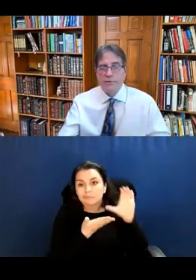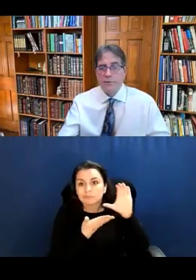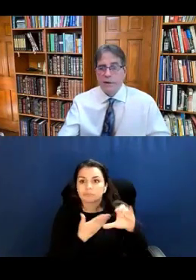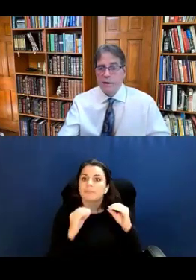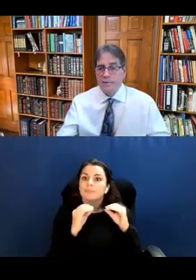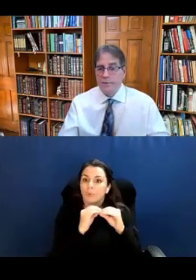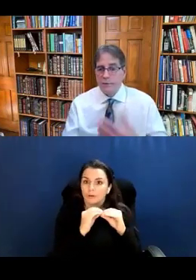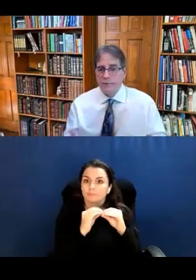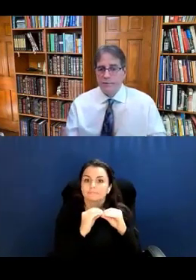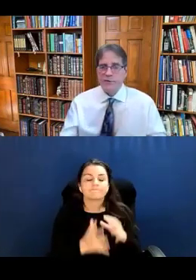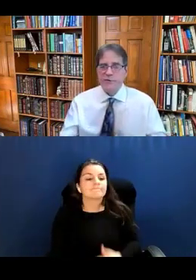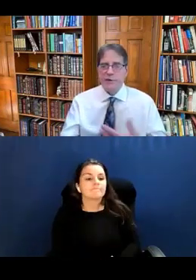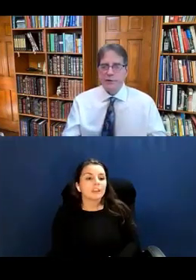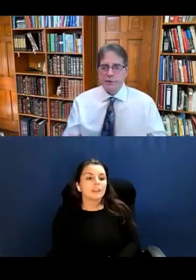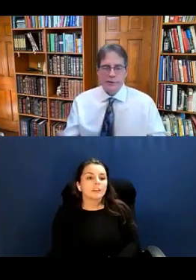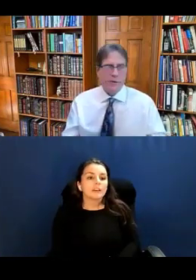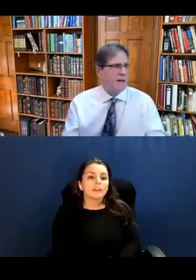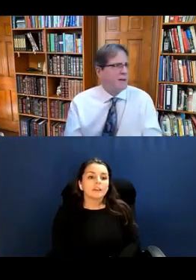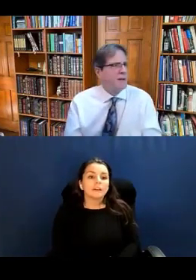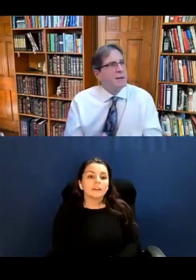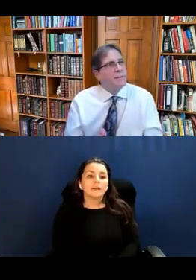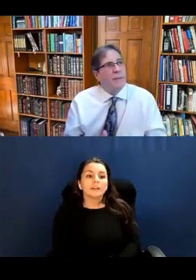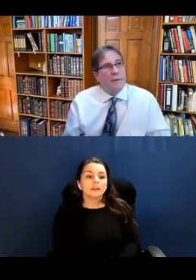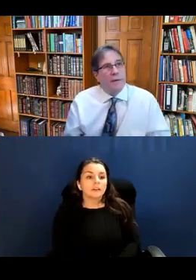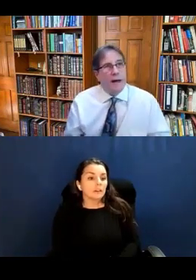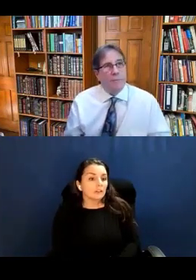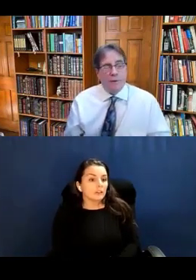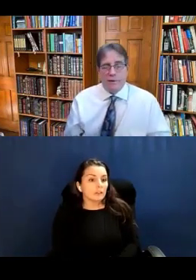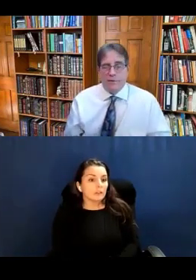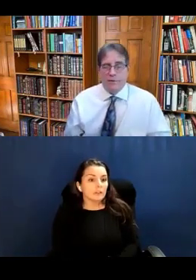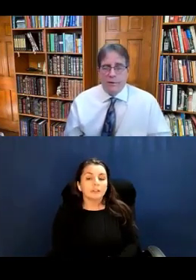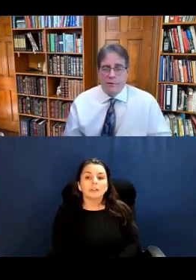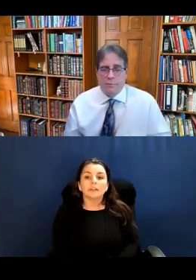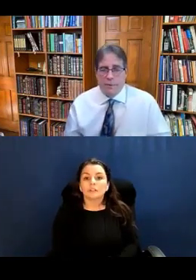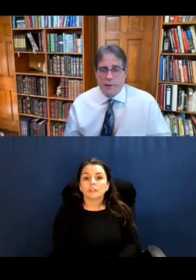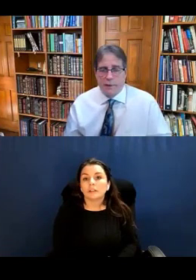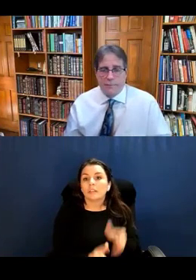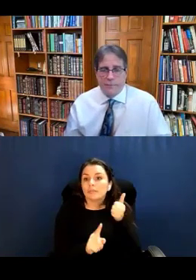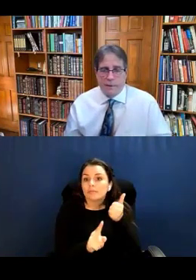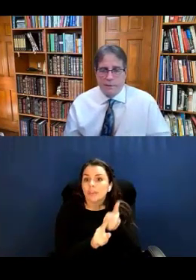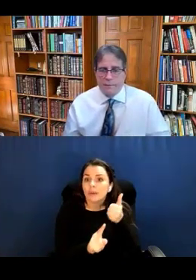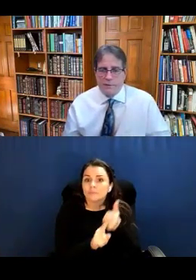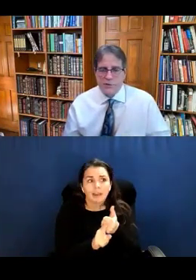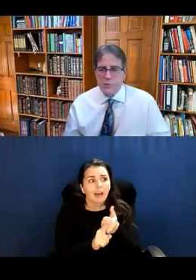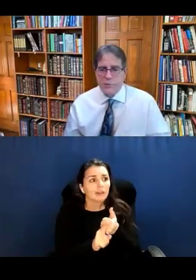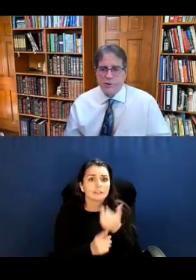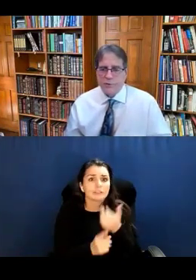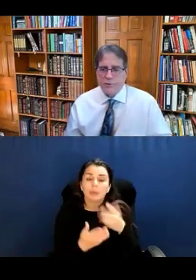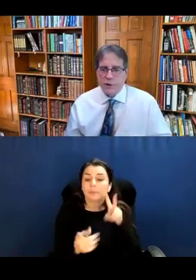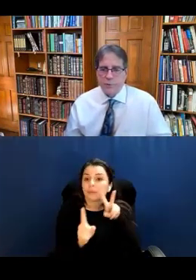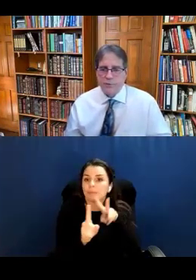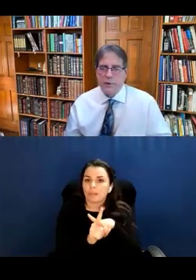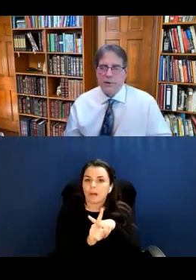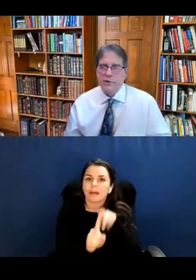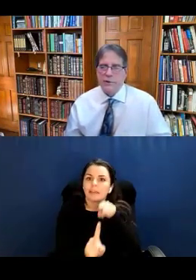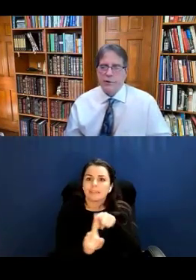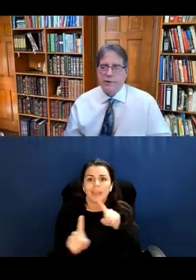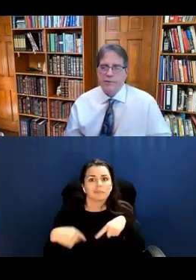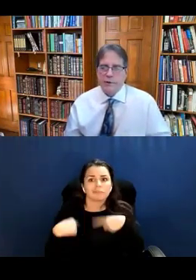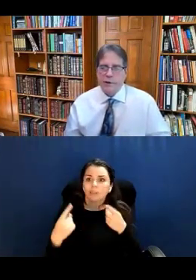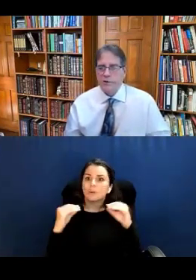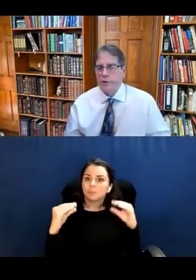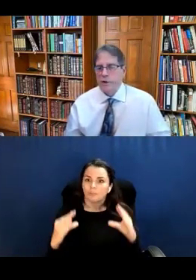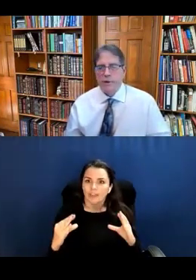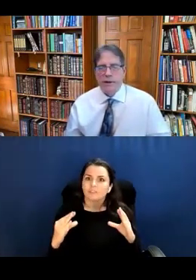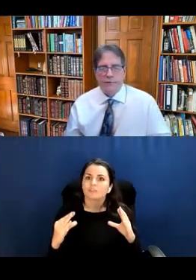So if it's a senior applicant, somebody who's been a assistant professor for a couple of years and they're trying